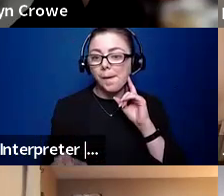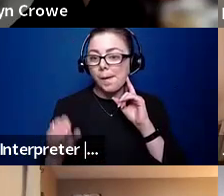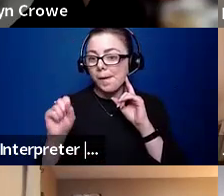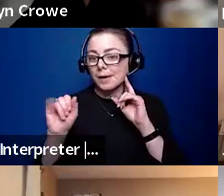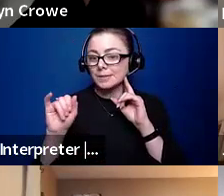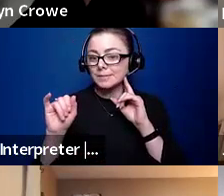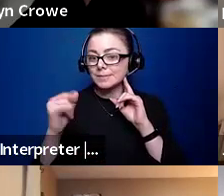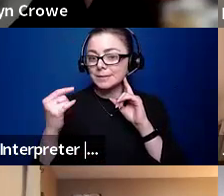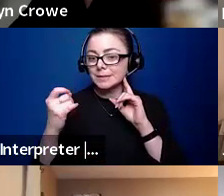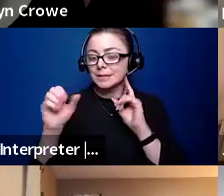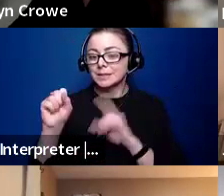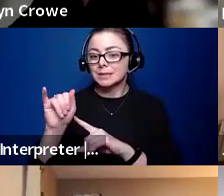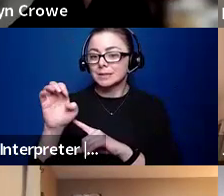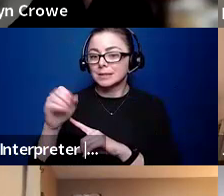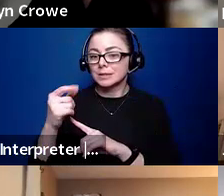a lot